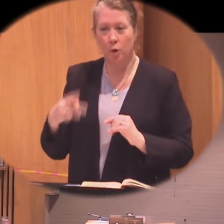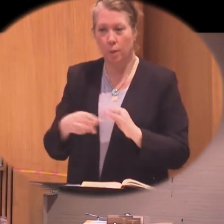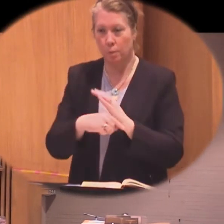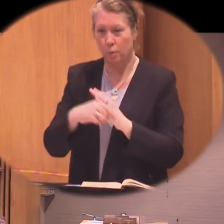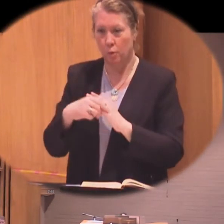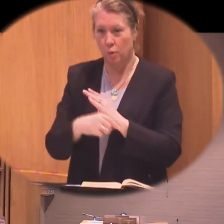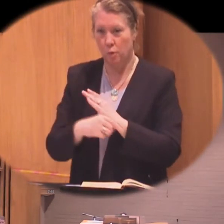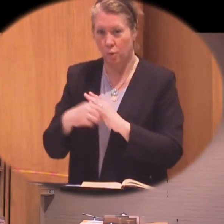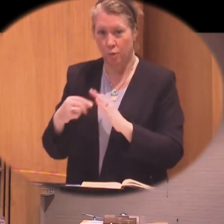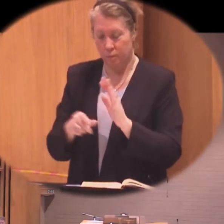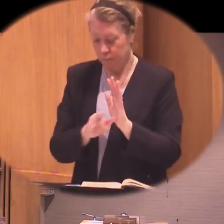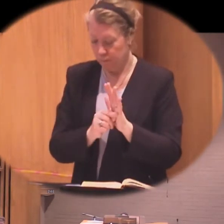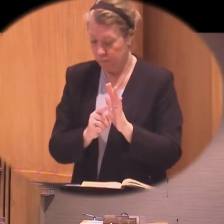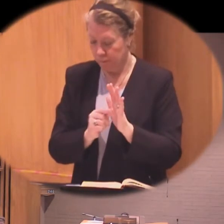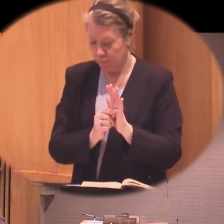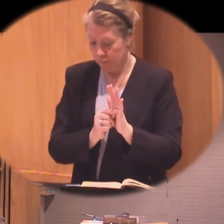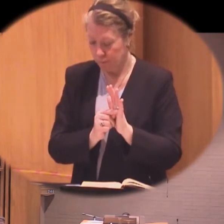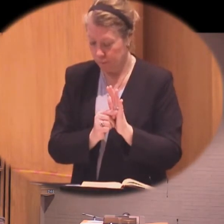Ever Ancient.